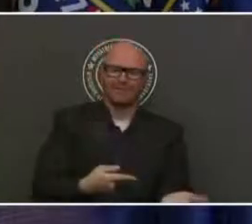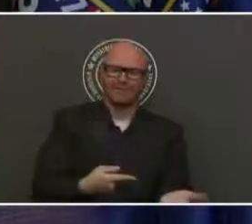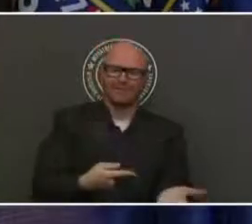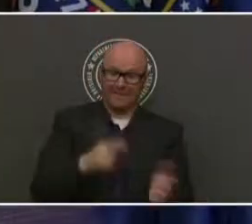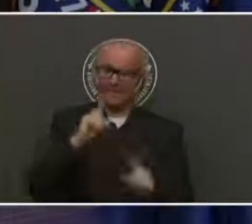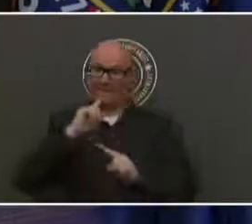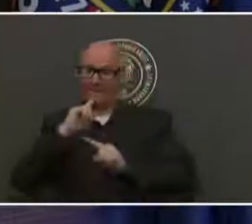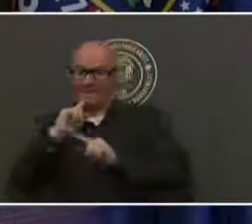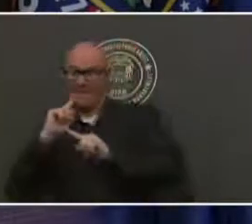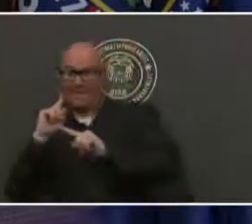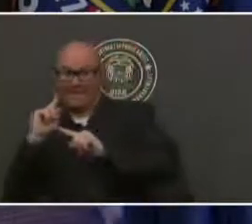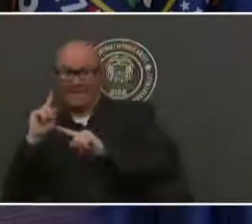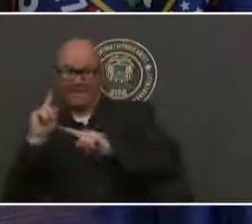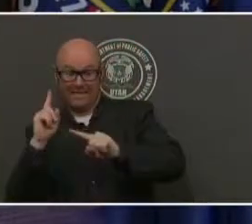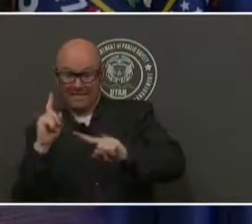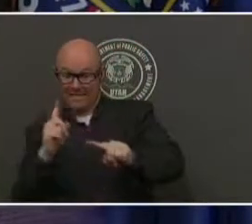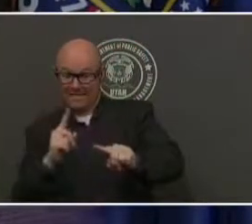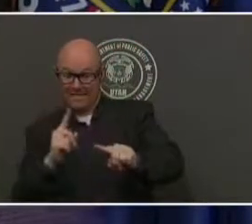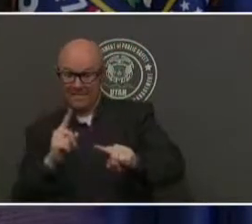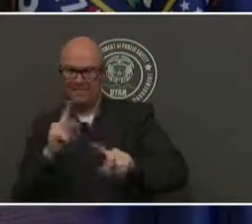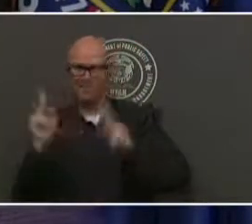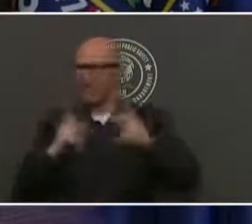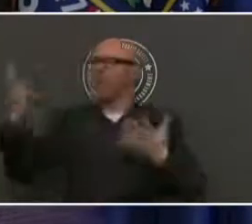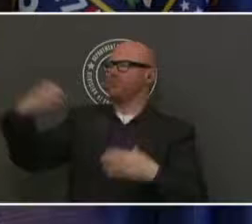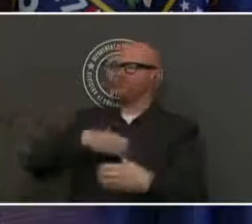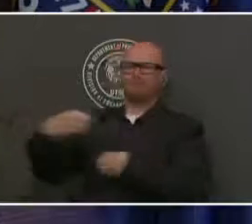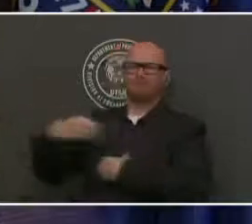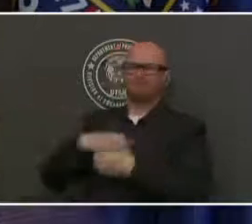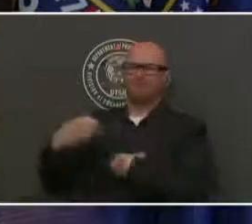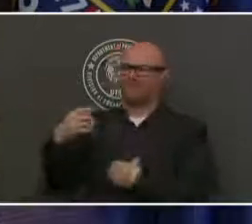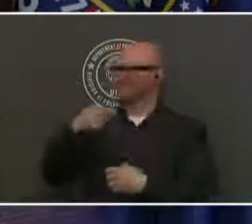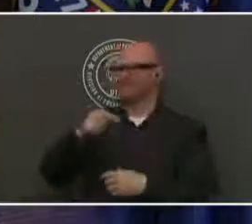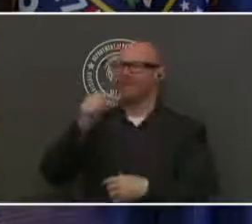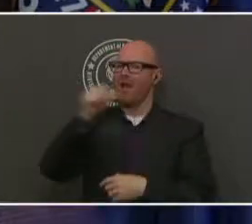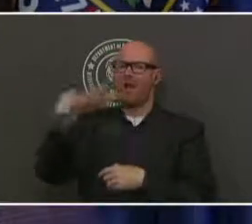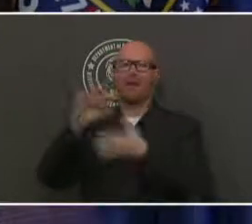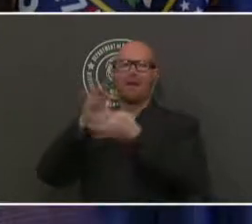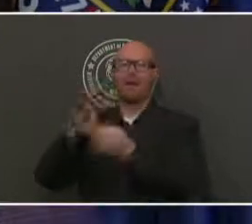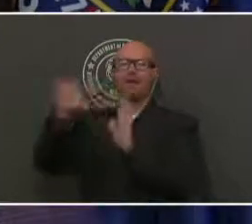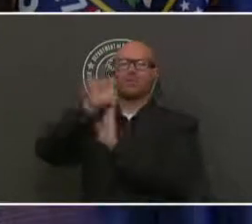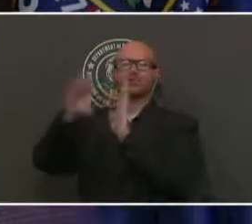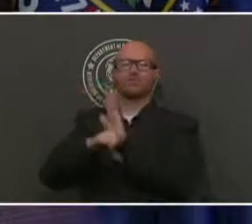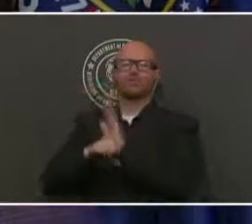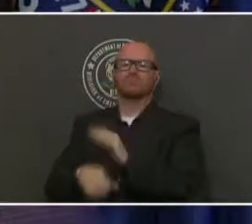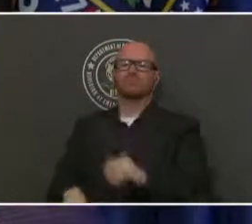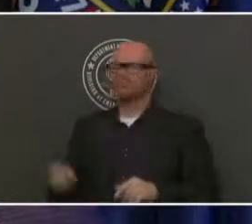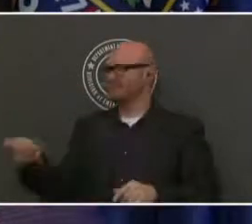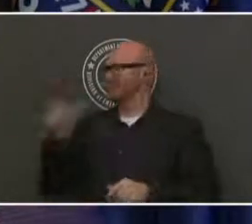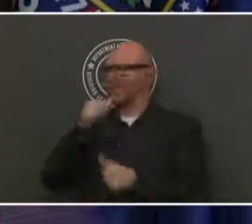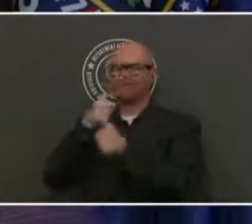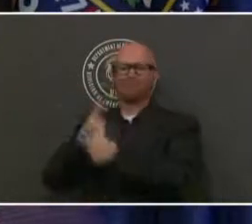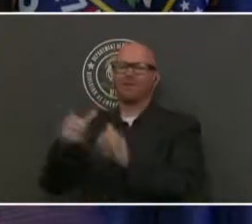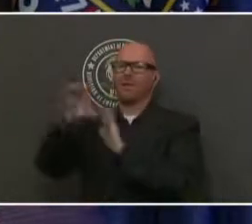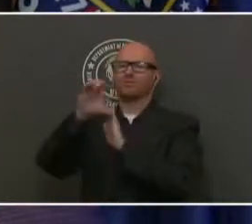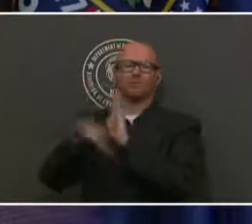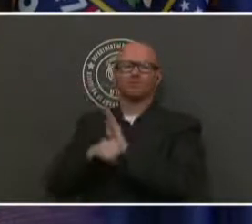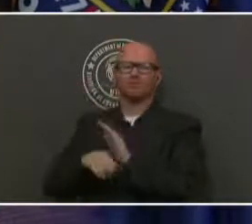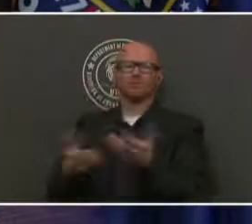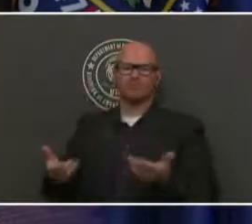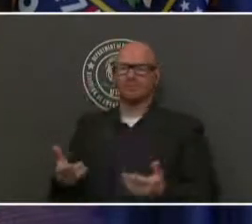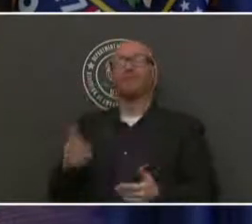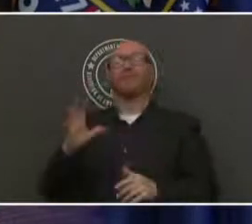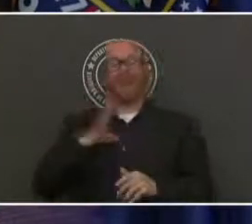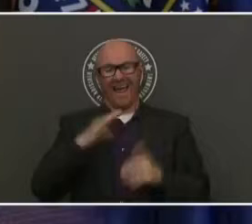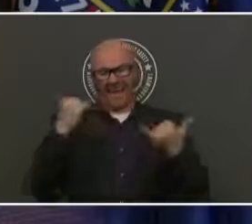someone does something that we think is unconstitutional, then what we do is we have a system for resolving that, and that system is